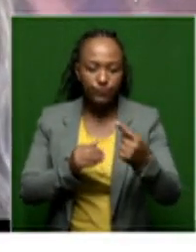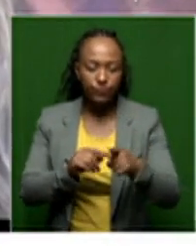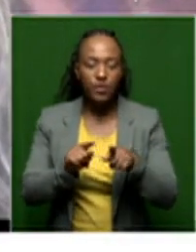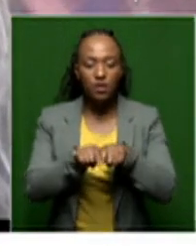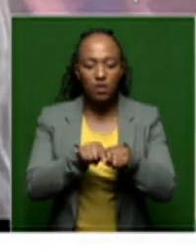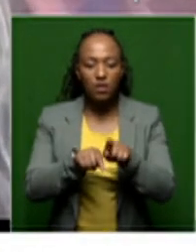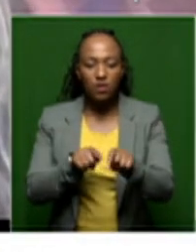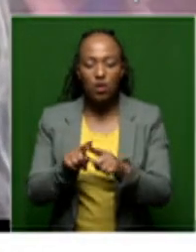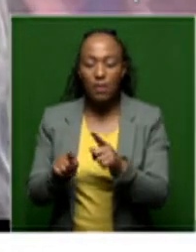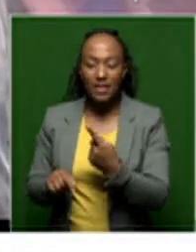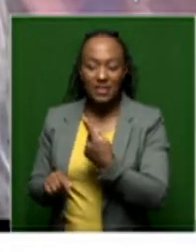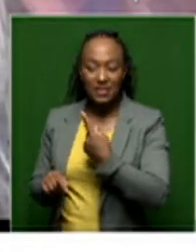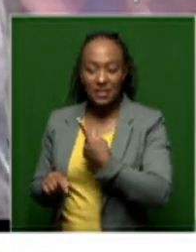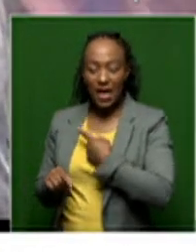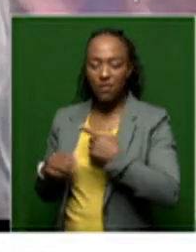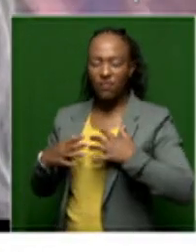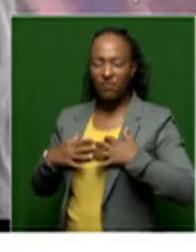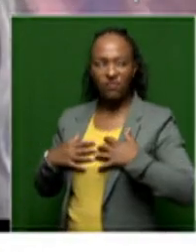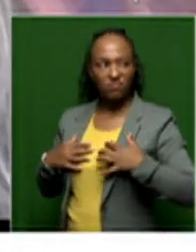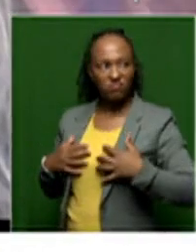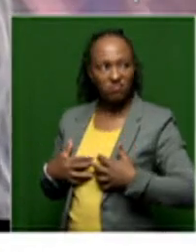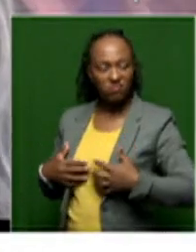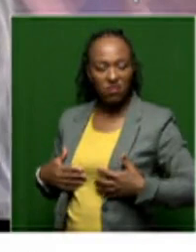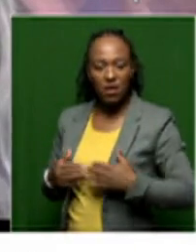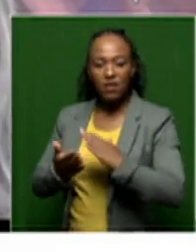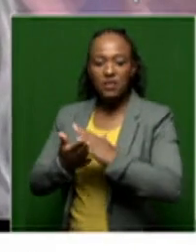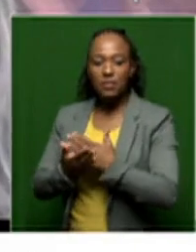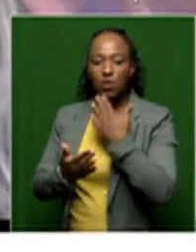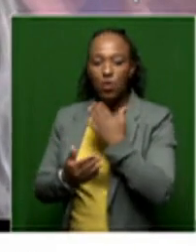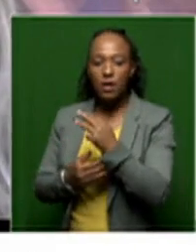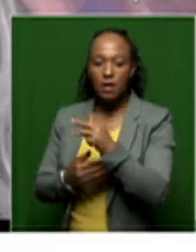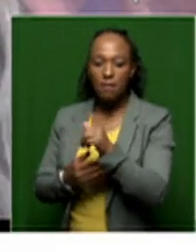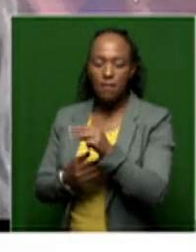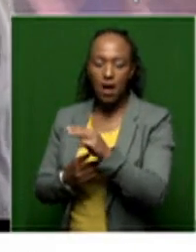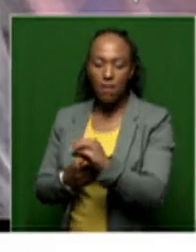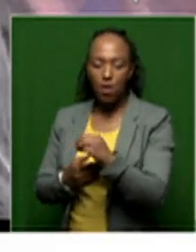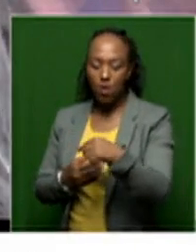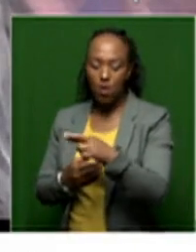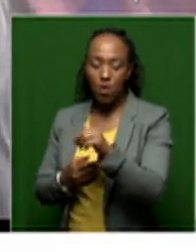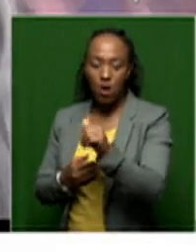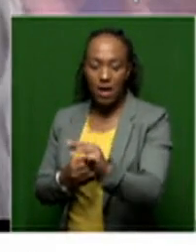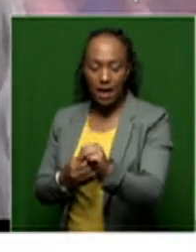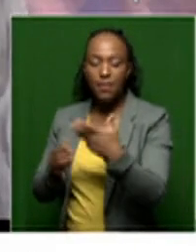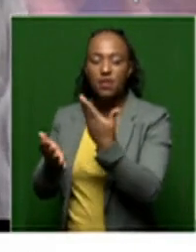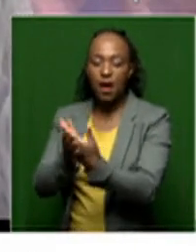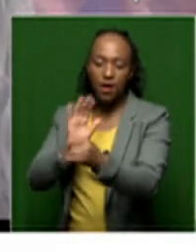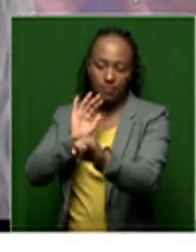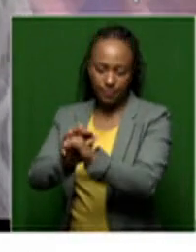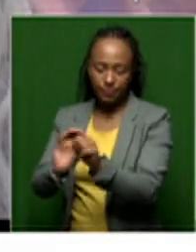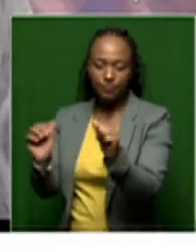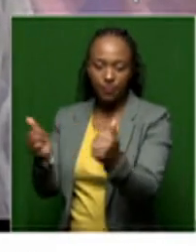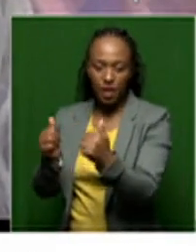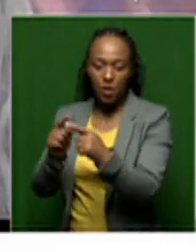those self-examinations don't work because only, something like a mammogram can pick it up, and earlier than you can. So it is